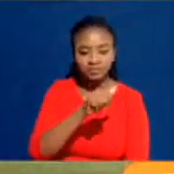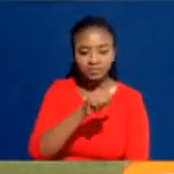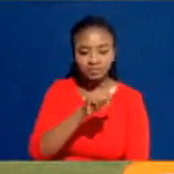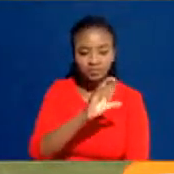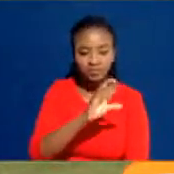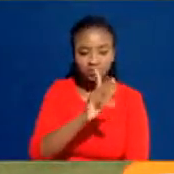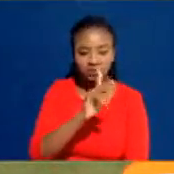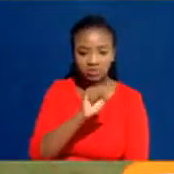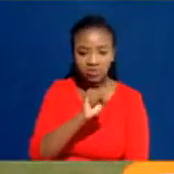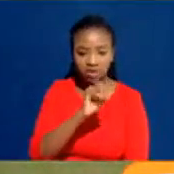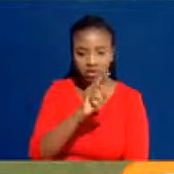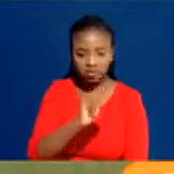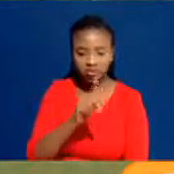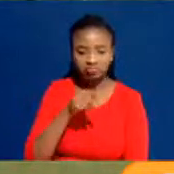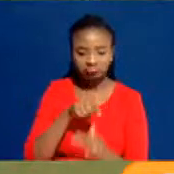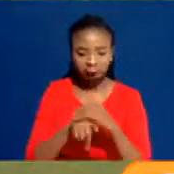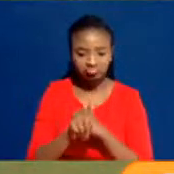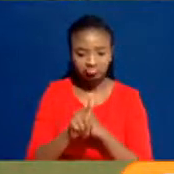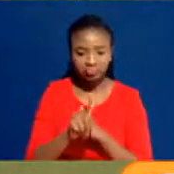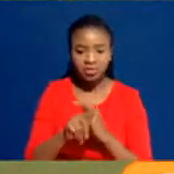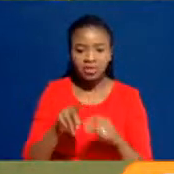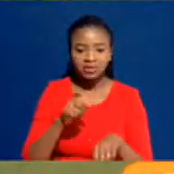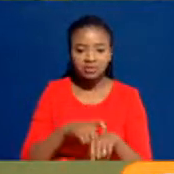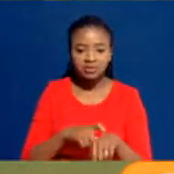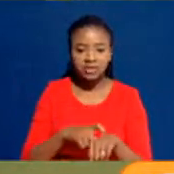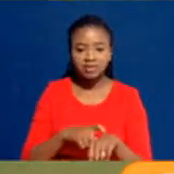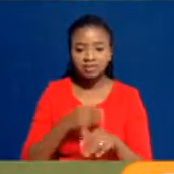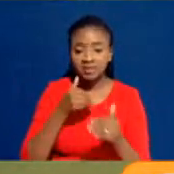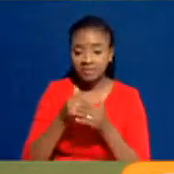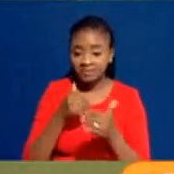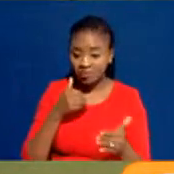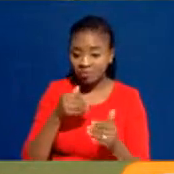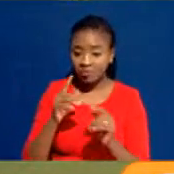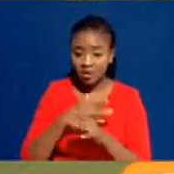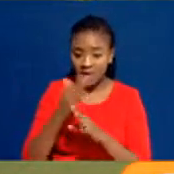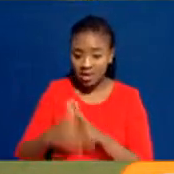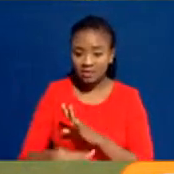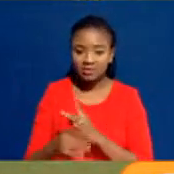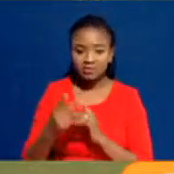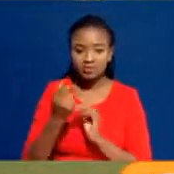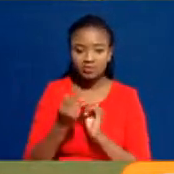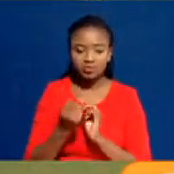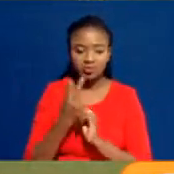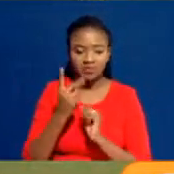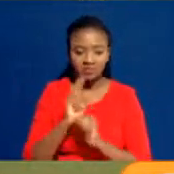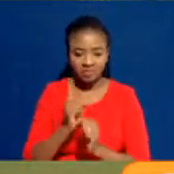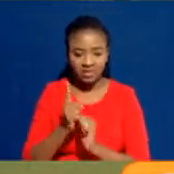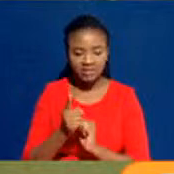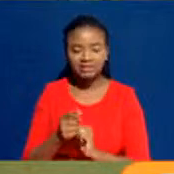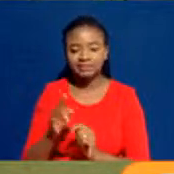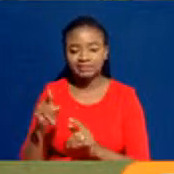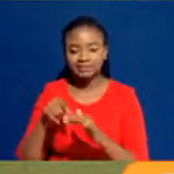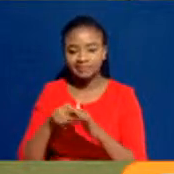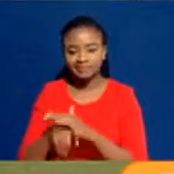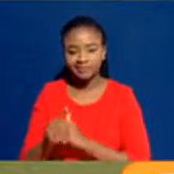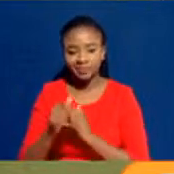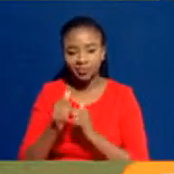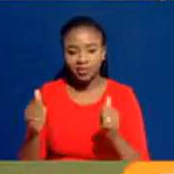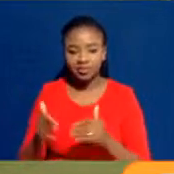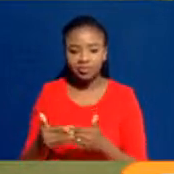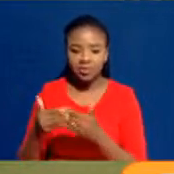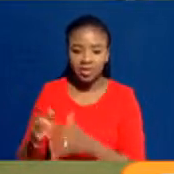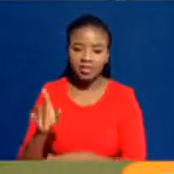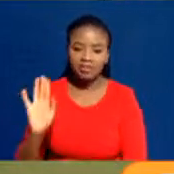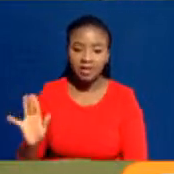from a beautiful counter attack 12 minutes before the end of the match Christopher massenza pulled one back for the hosts